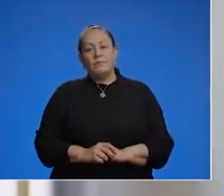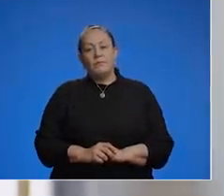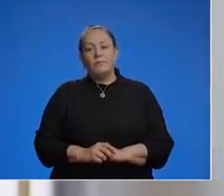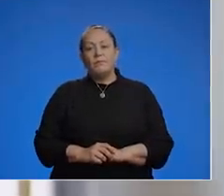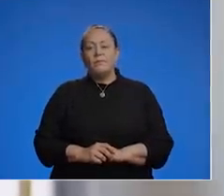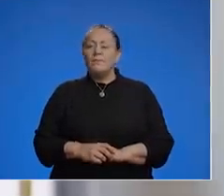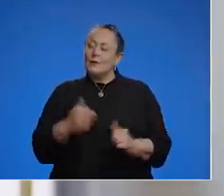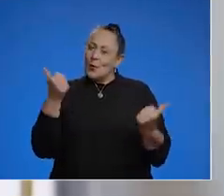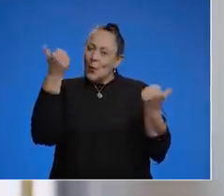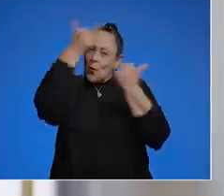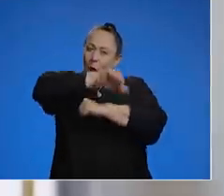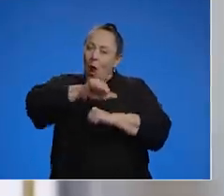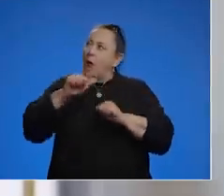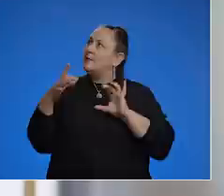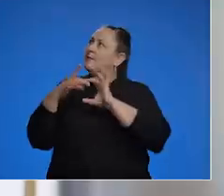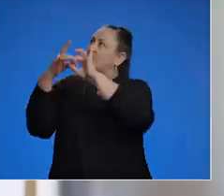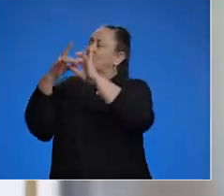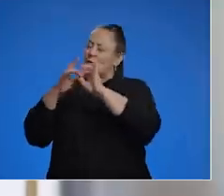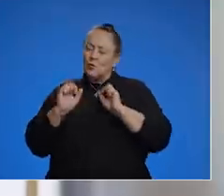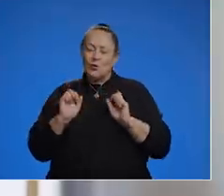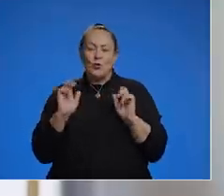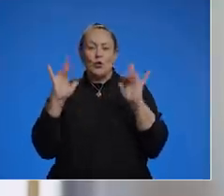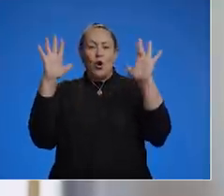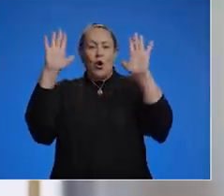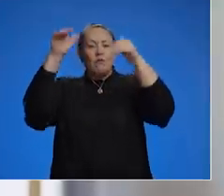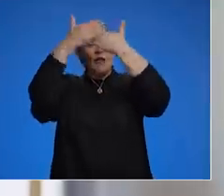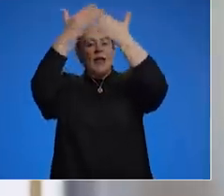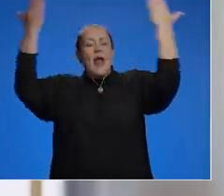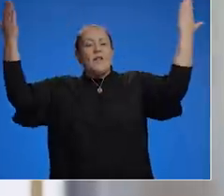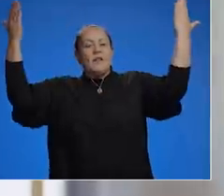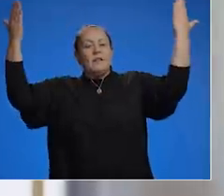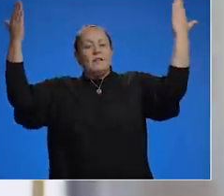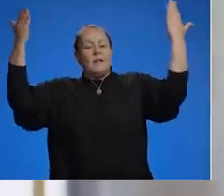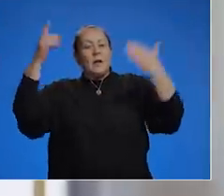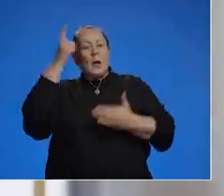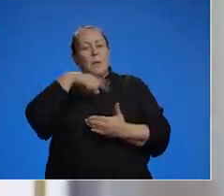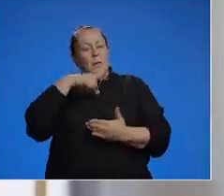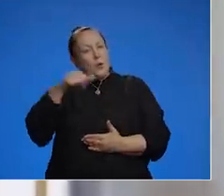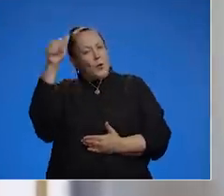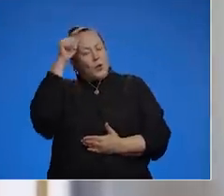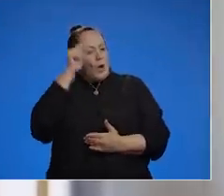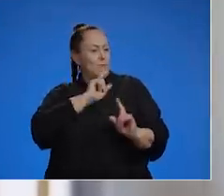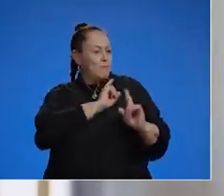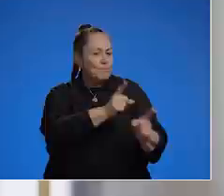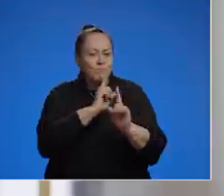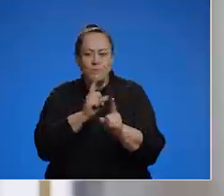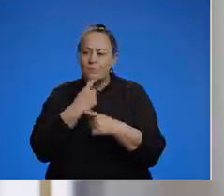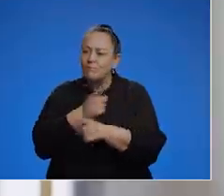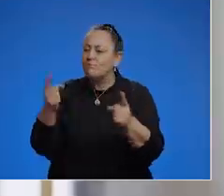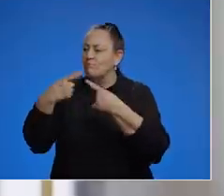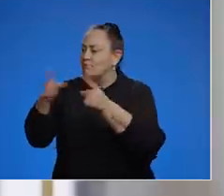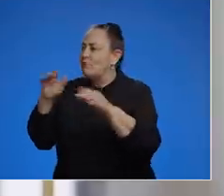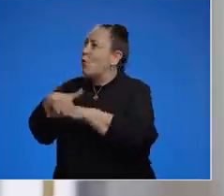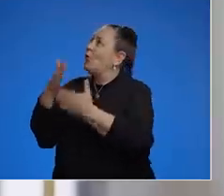The learned will shine as brightly as the vault of heaven. And those who have instructed many in